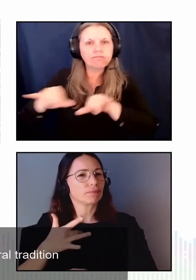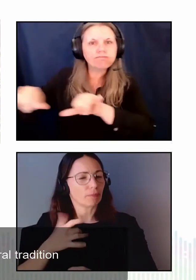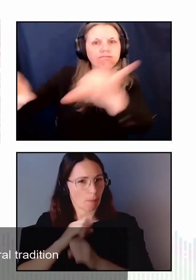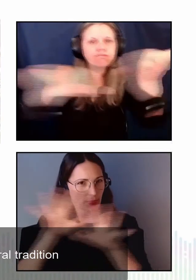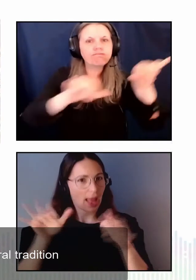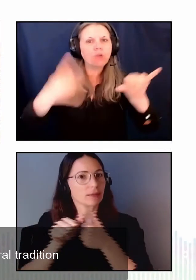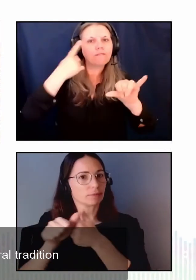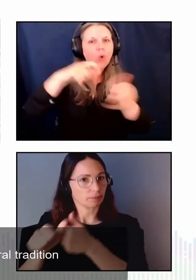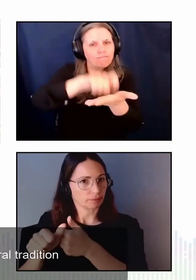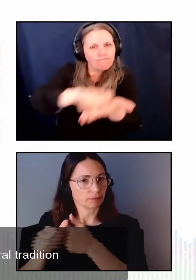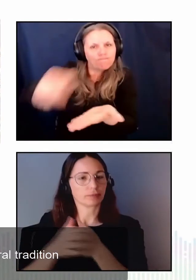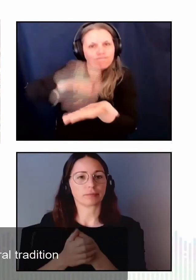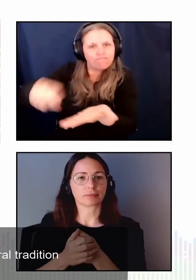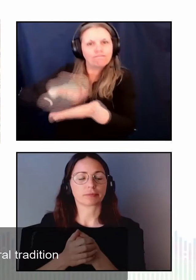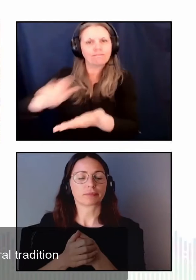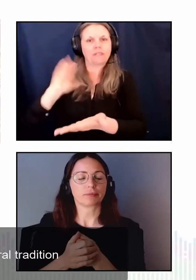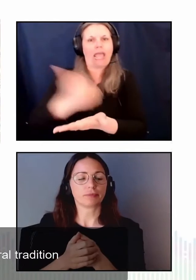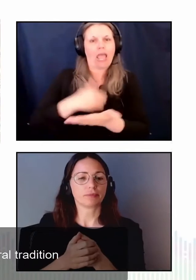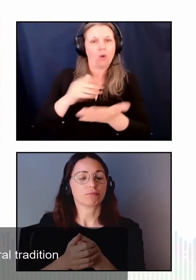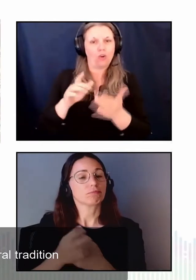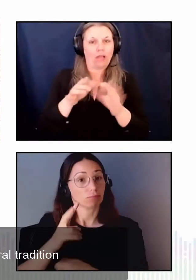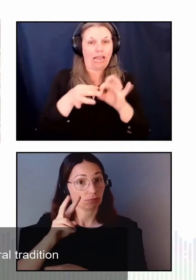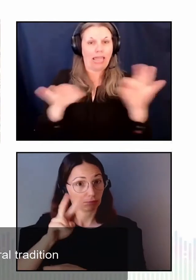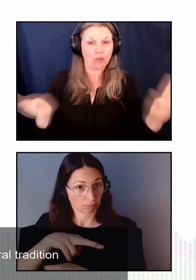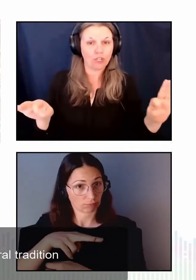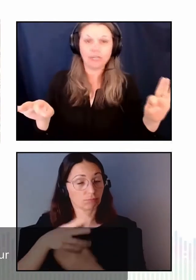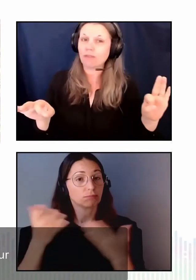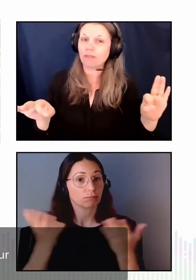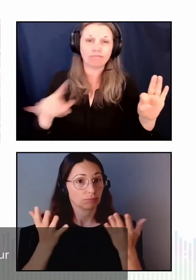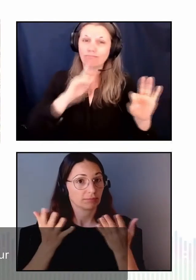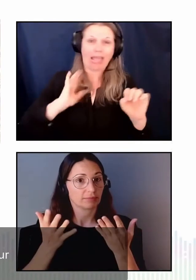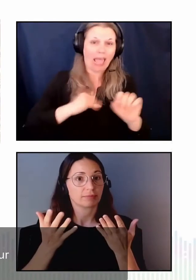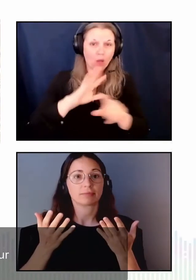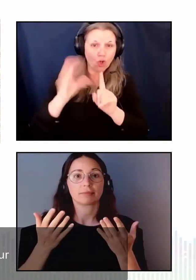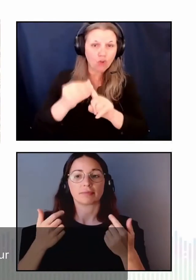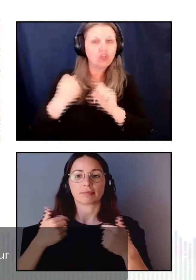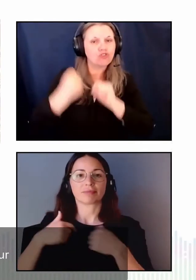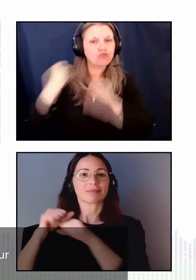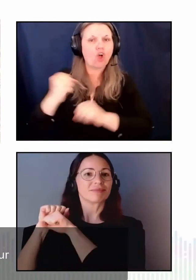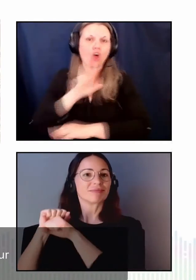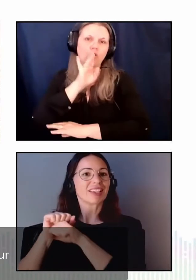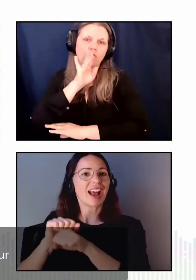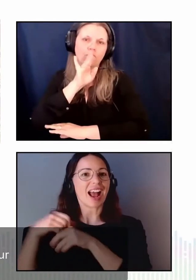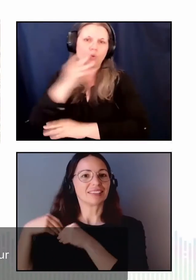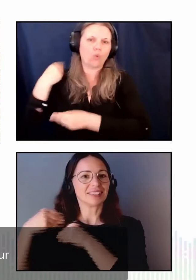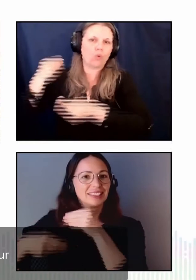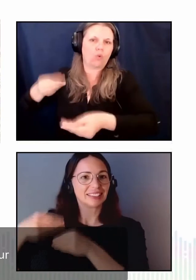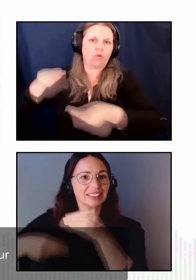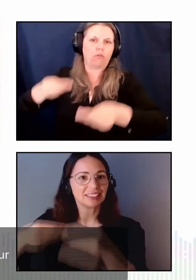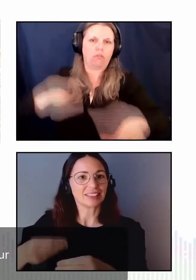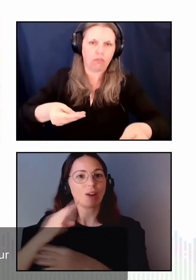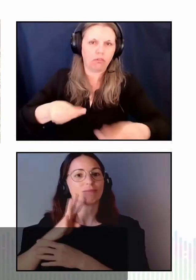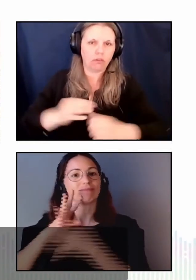but truly, basically, we are an oral tradition people. We tell our story